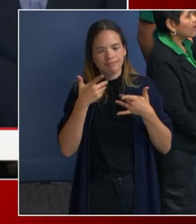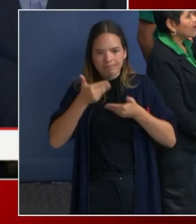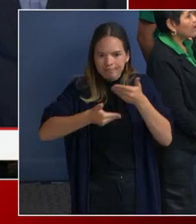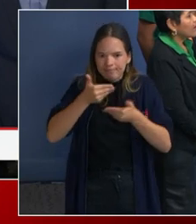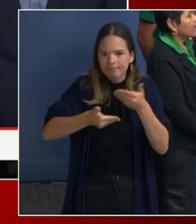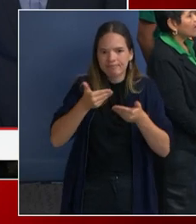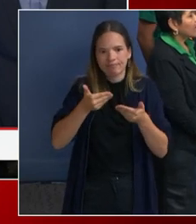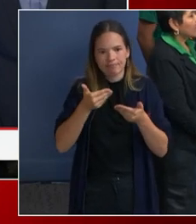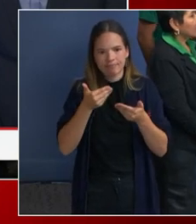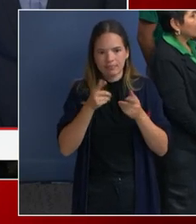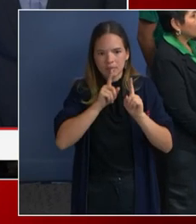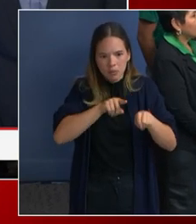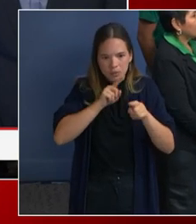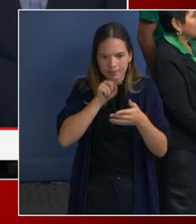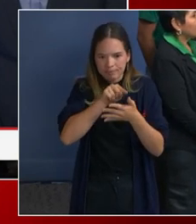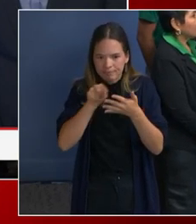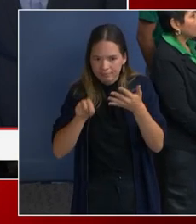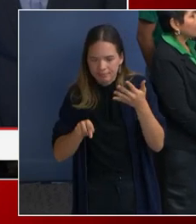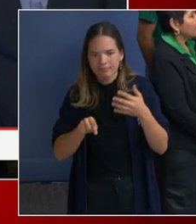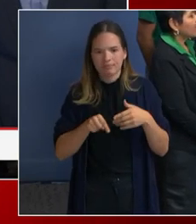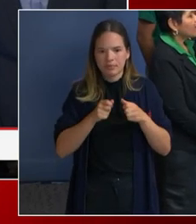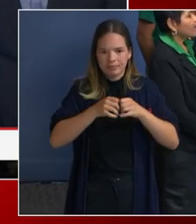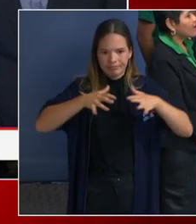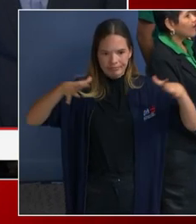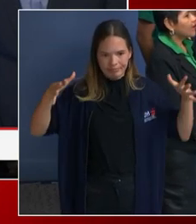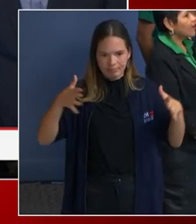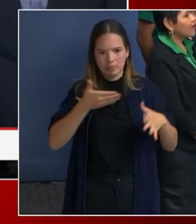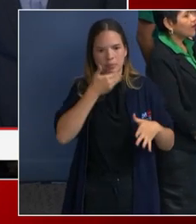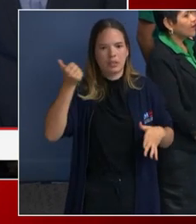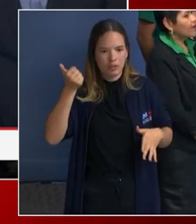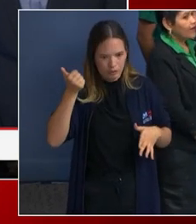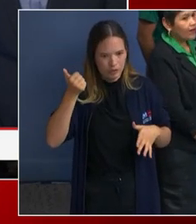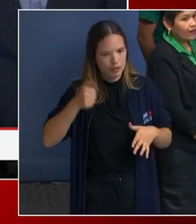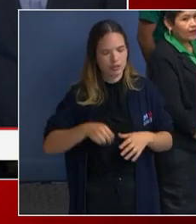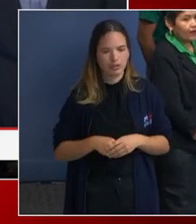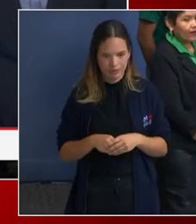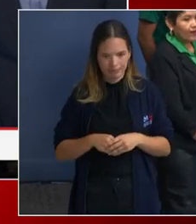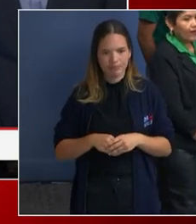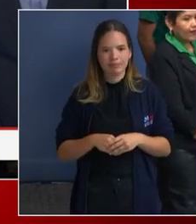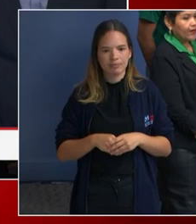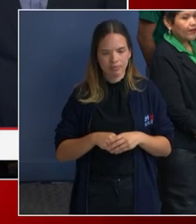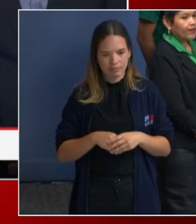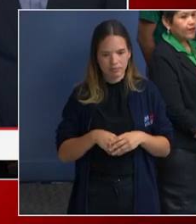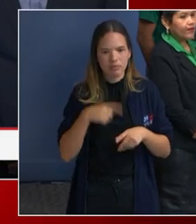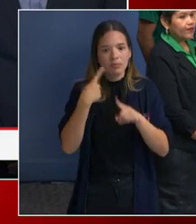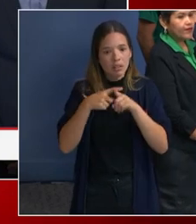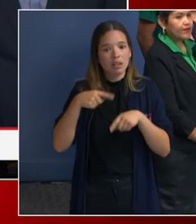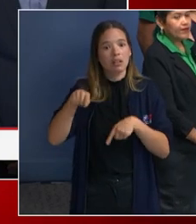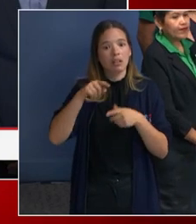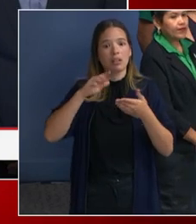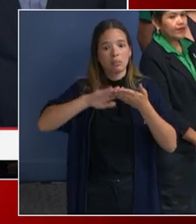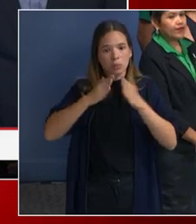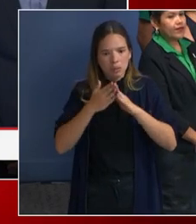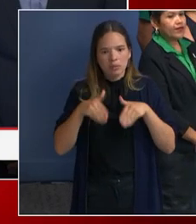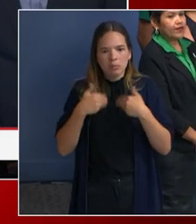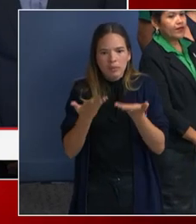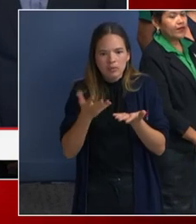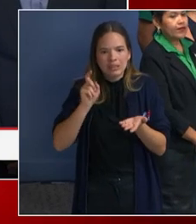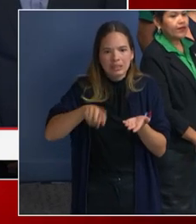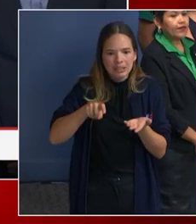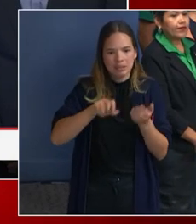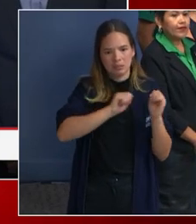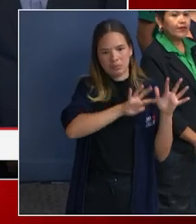robust and make sure that the long-term services that need to be given to this population will